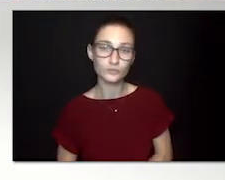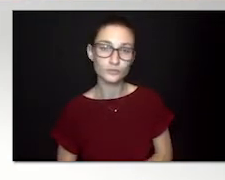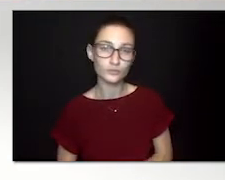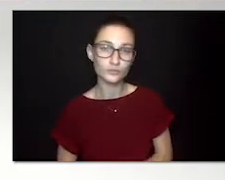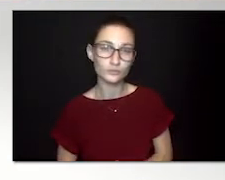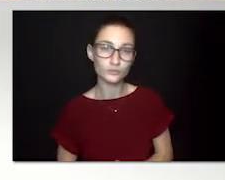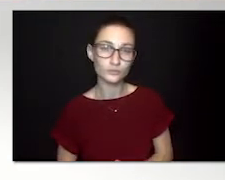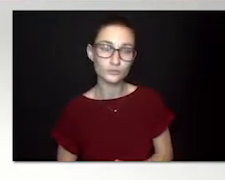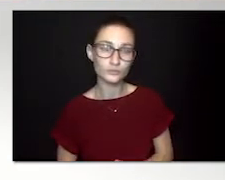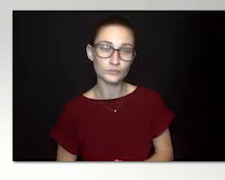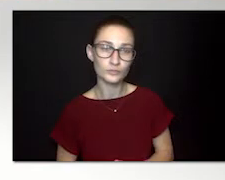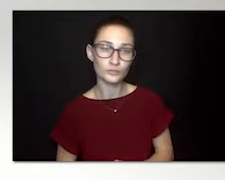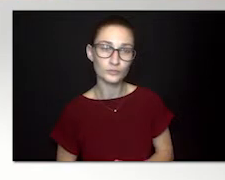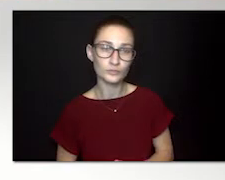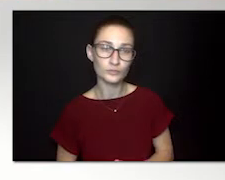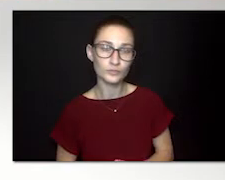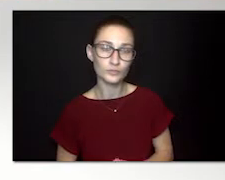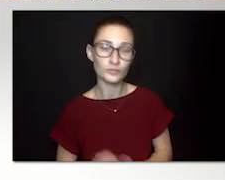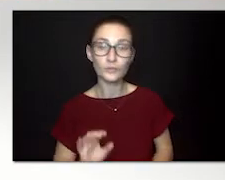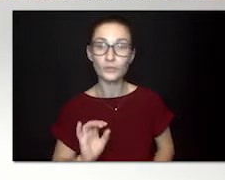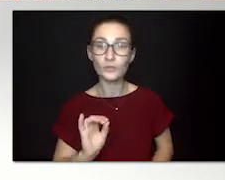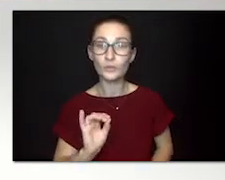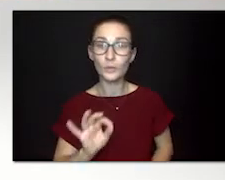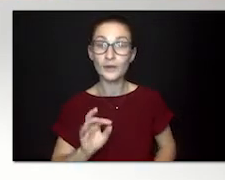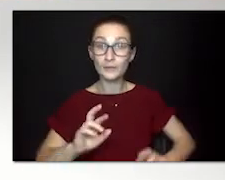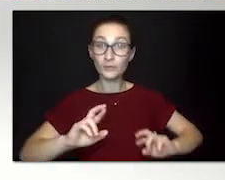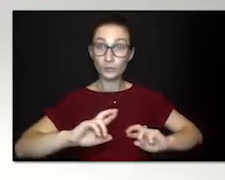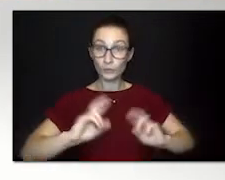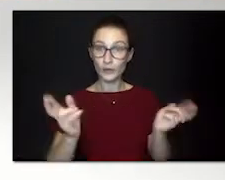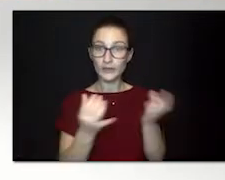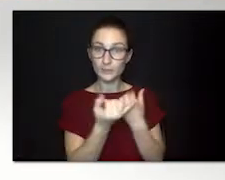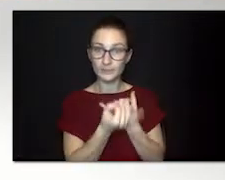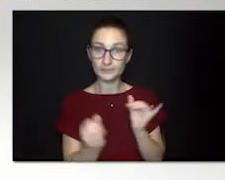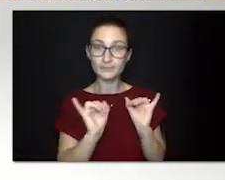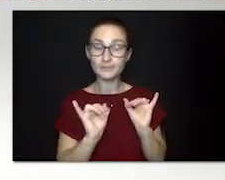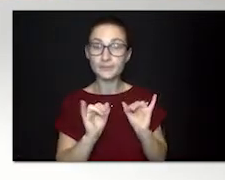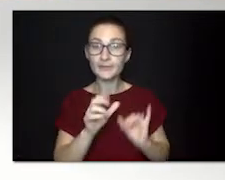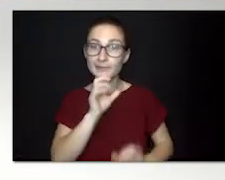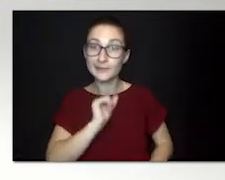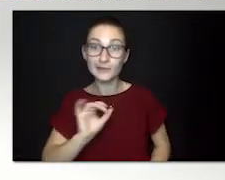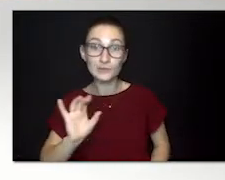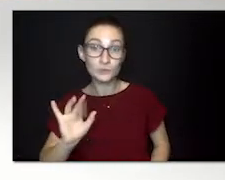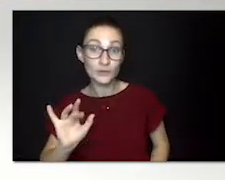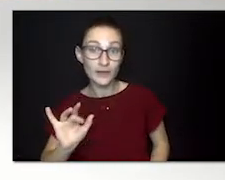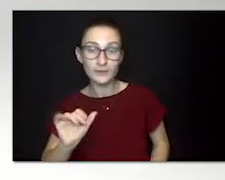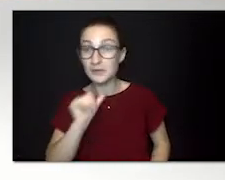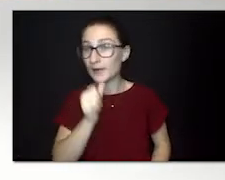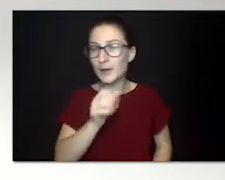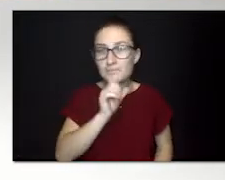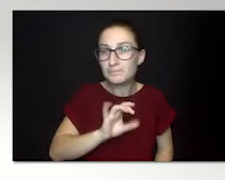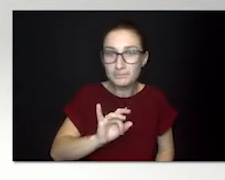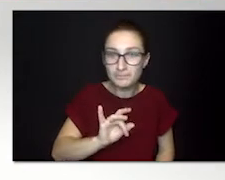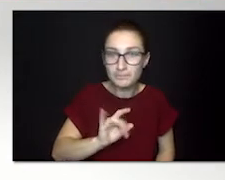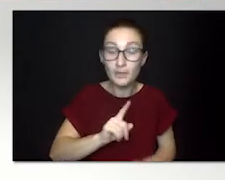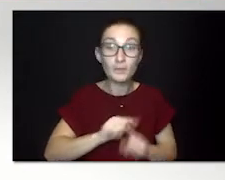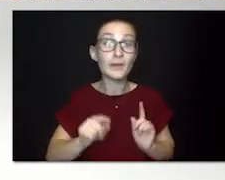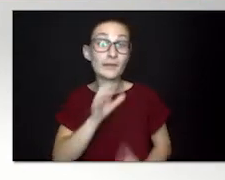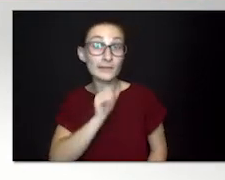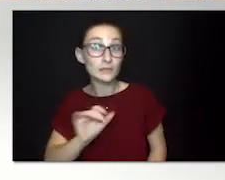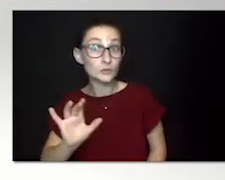at 18, but they might be ready at 25, 30, something like that. Can it be